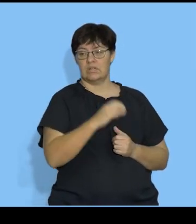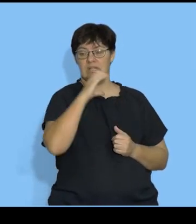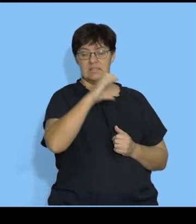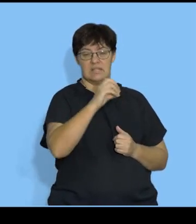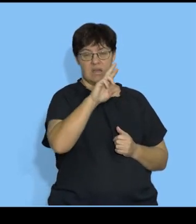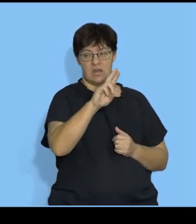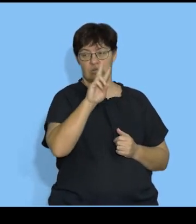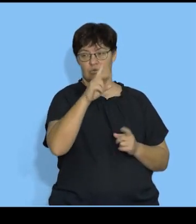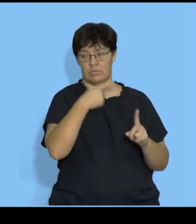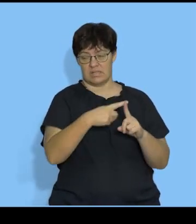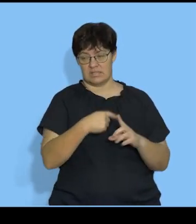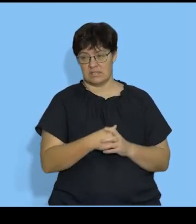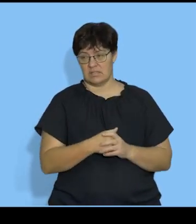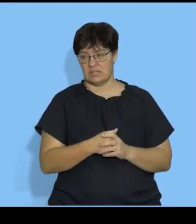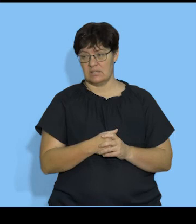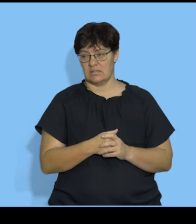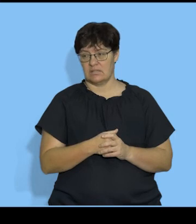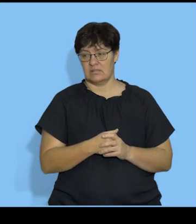plus, okay, plus